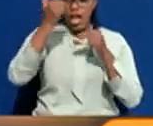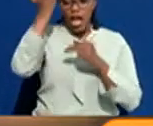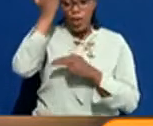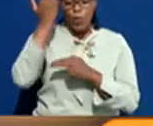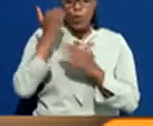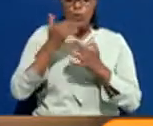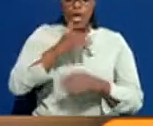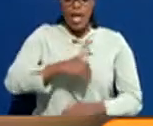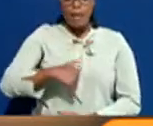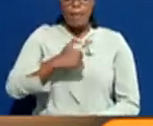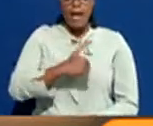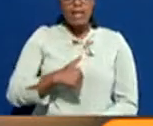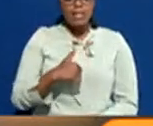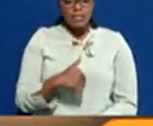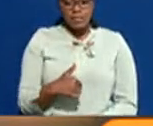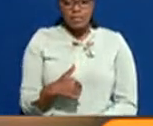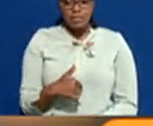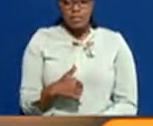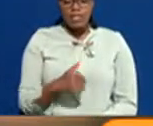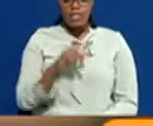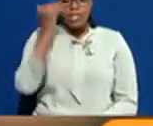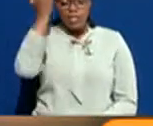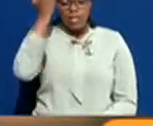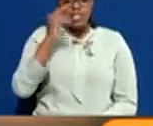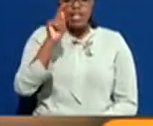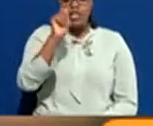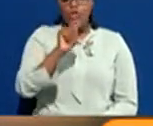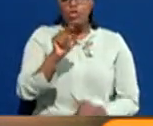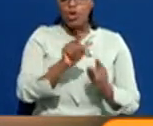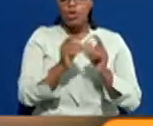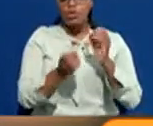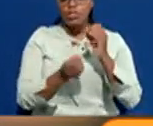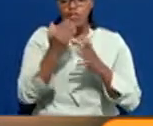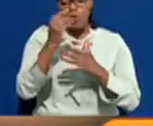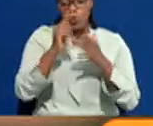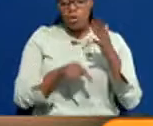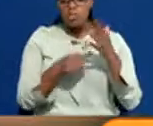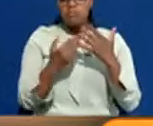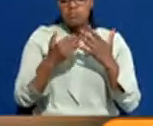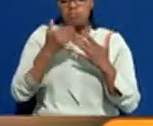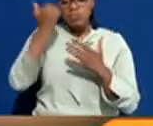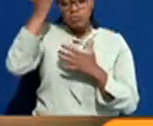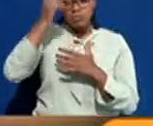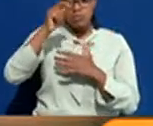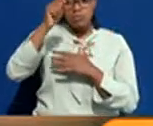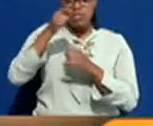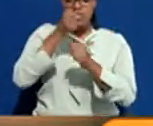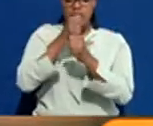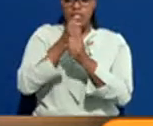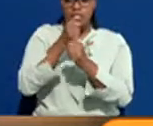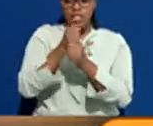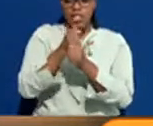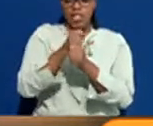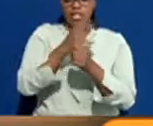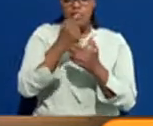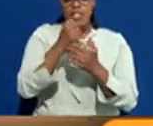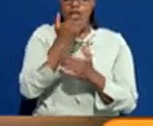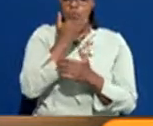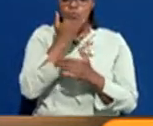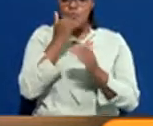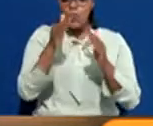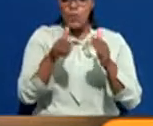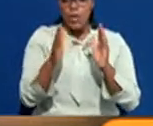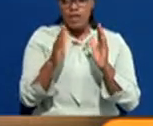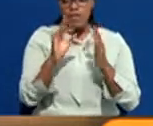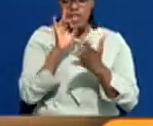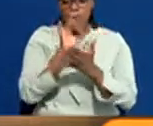in Malindi. The tribunal further established that Justice Chitembwe conducted himself inappropriately in